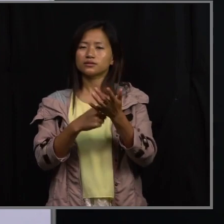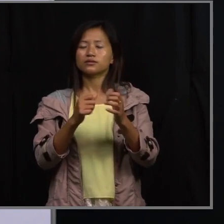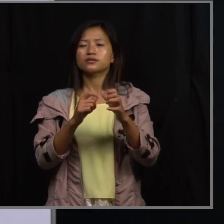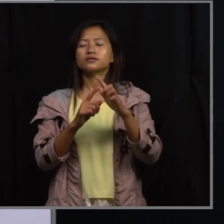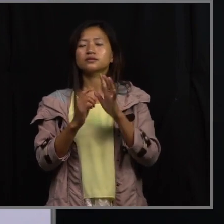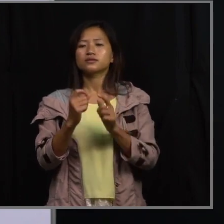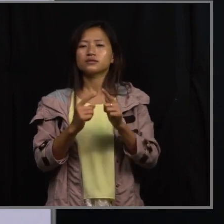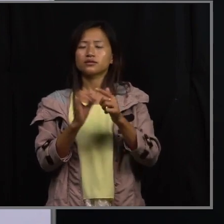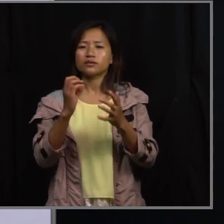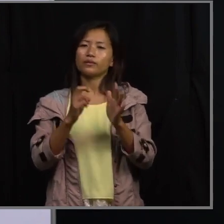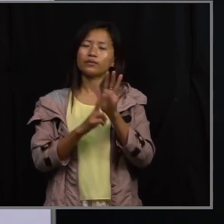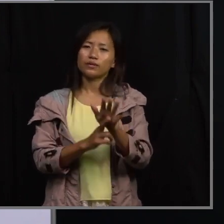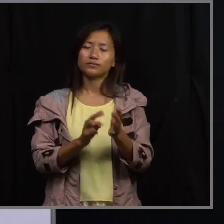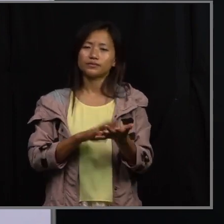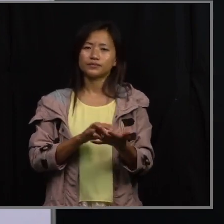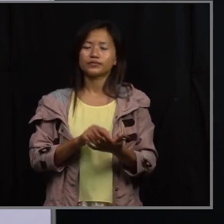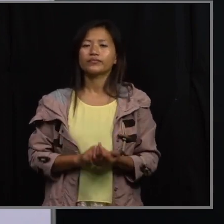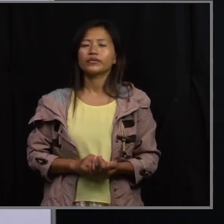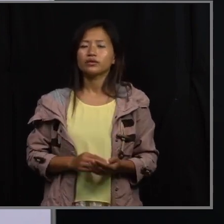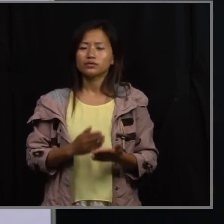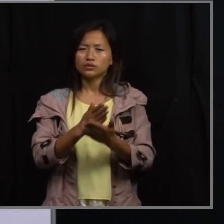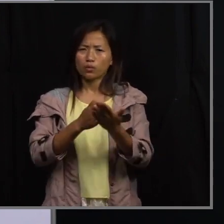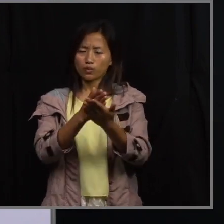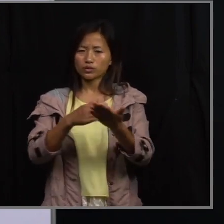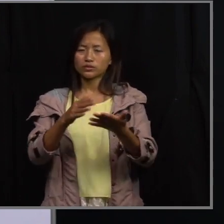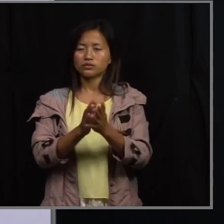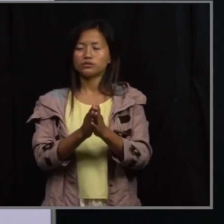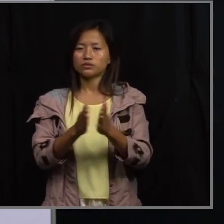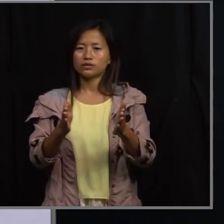bodies is directly proportional to